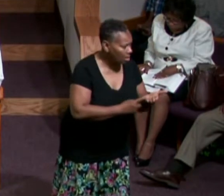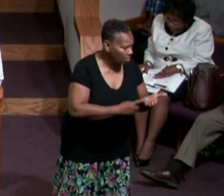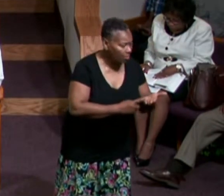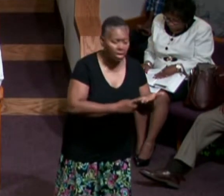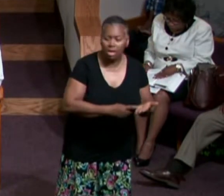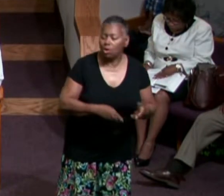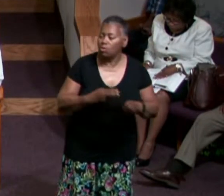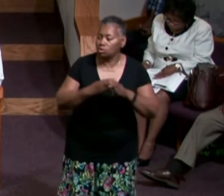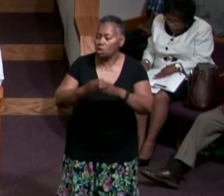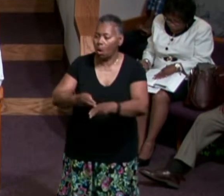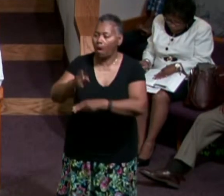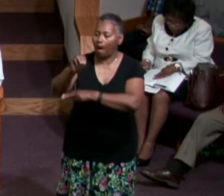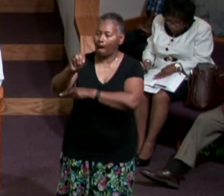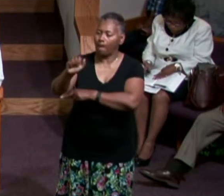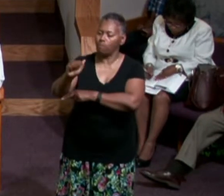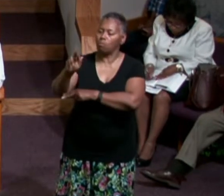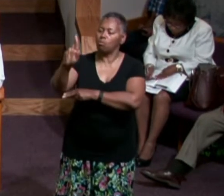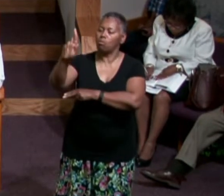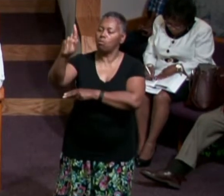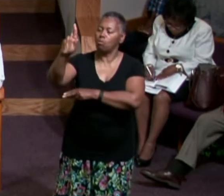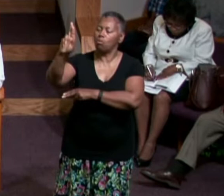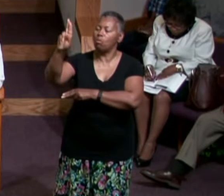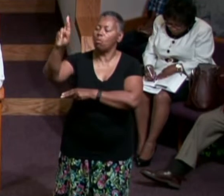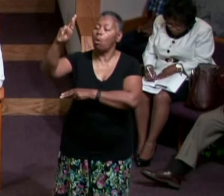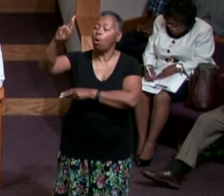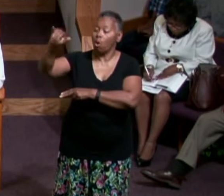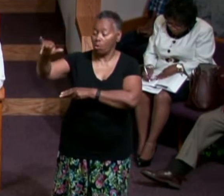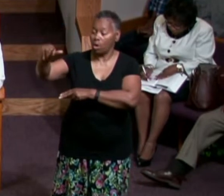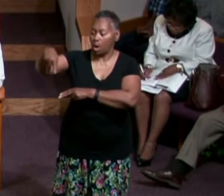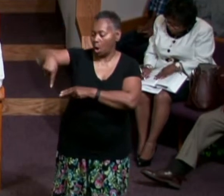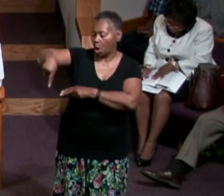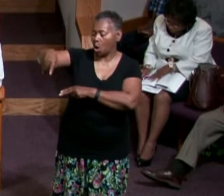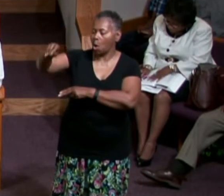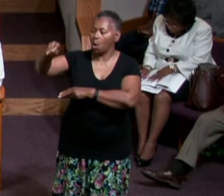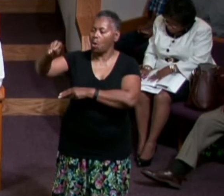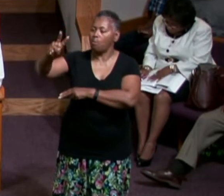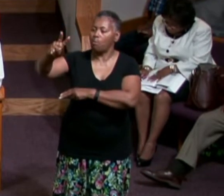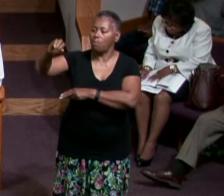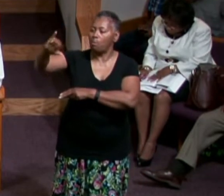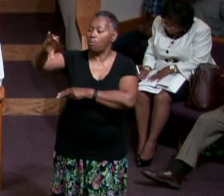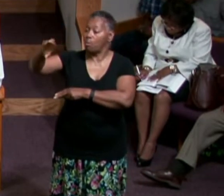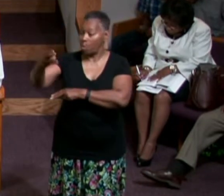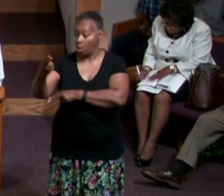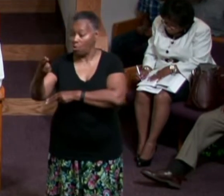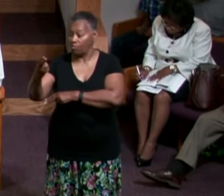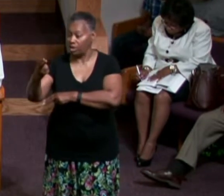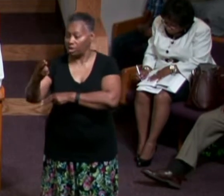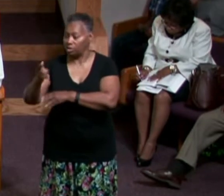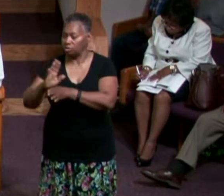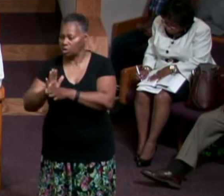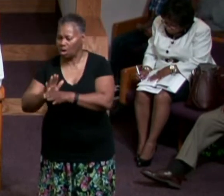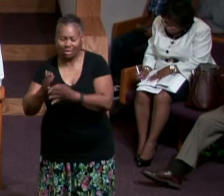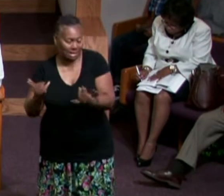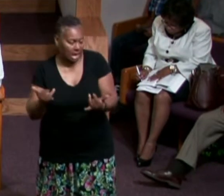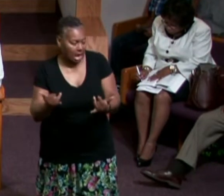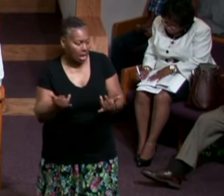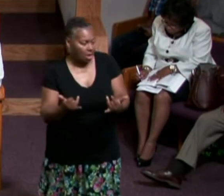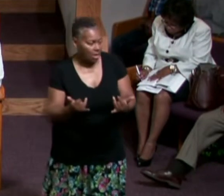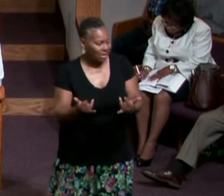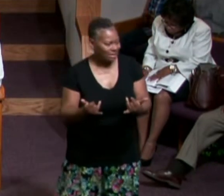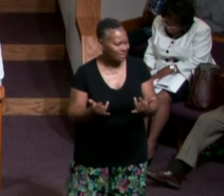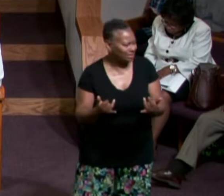Show. Now, I will say that between 90 to 95% of Murray is now dedicated